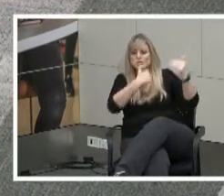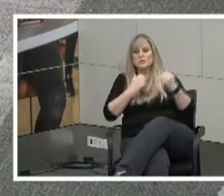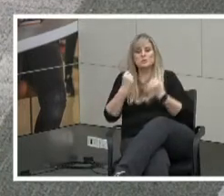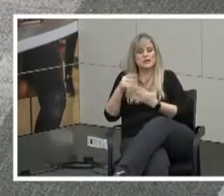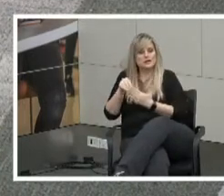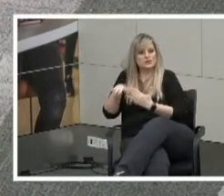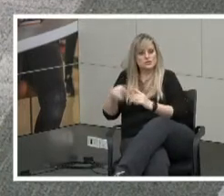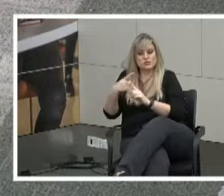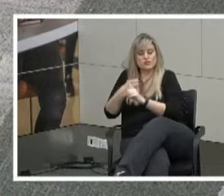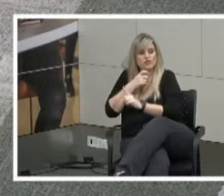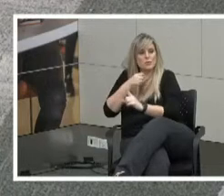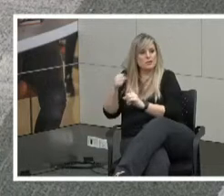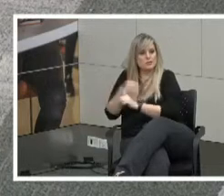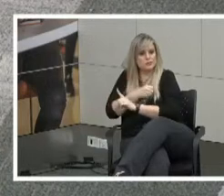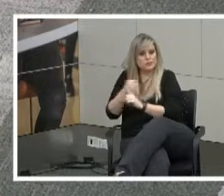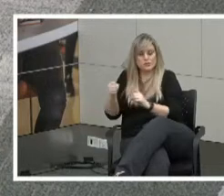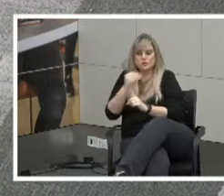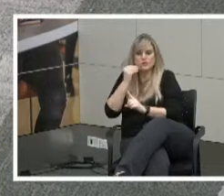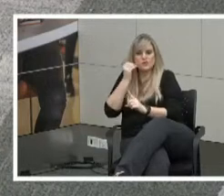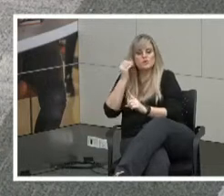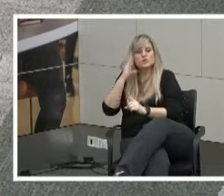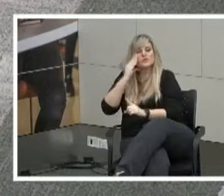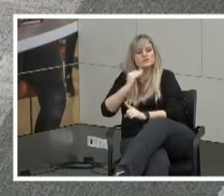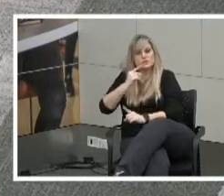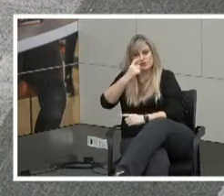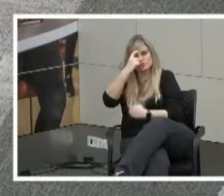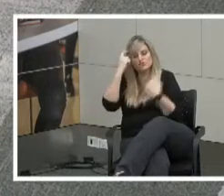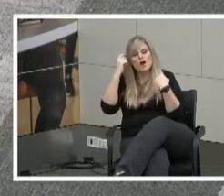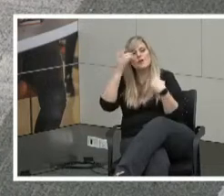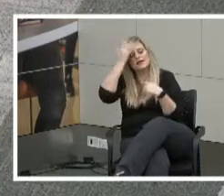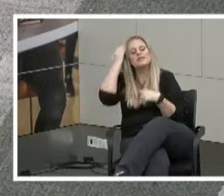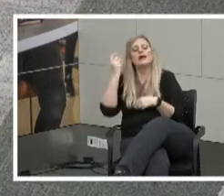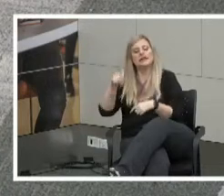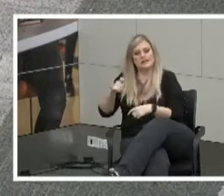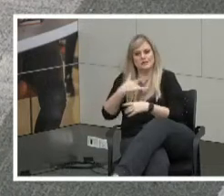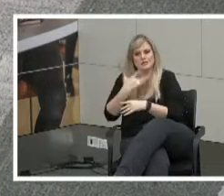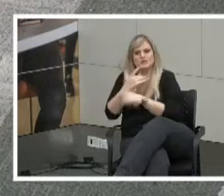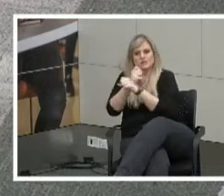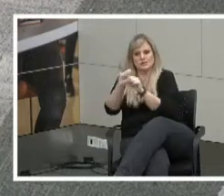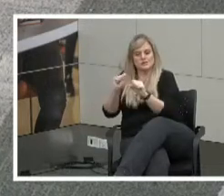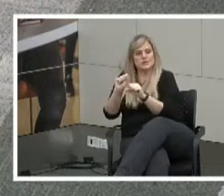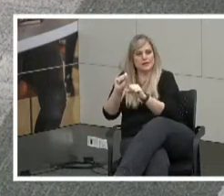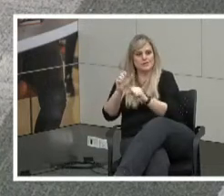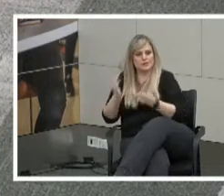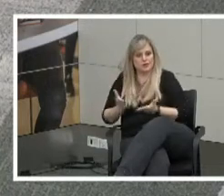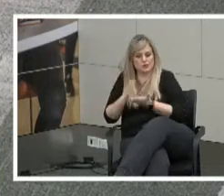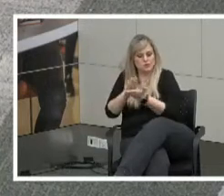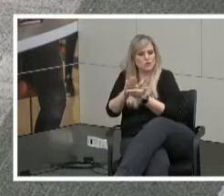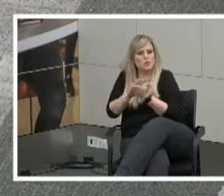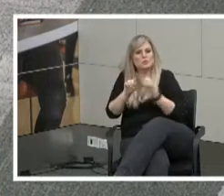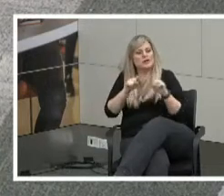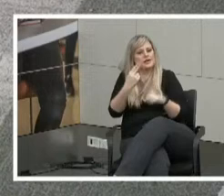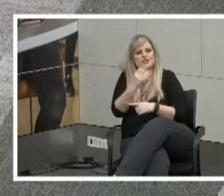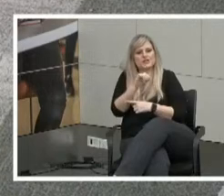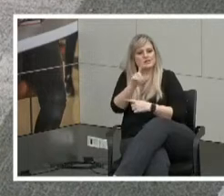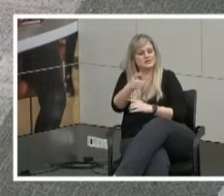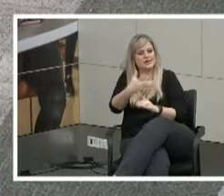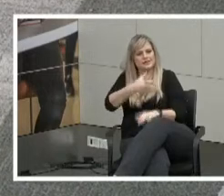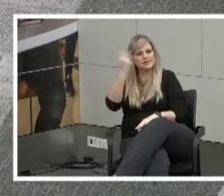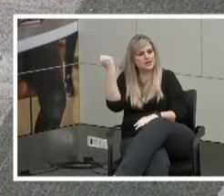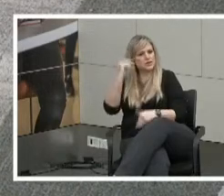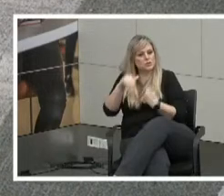from abusive homes or have experienced other trauma they need to feel safe at school yet HISD has taken away our resources to provide them